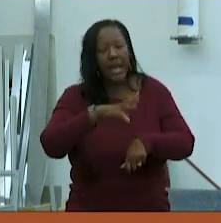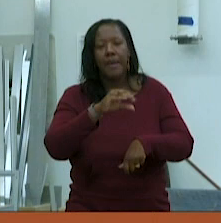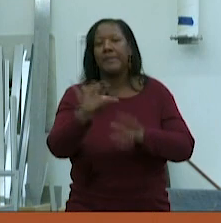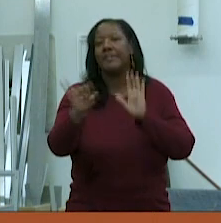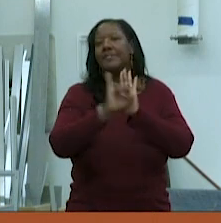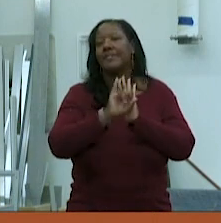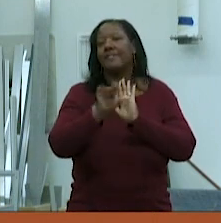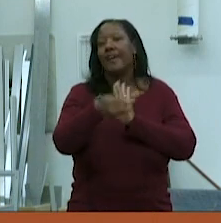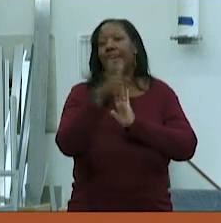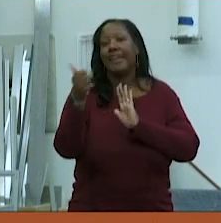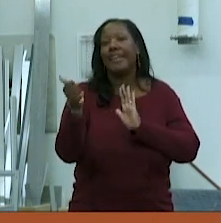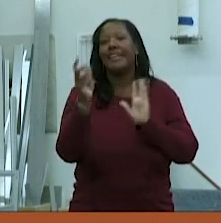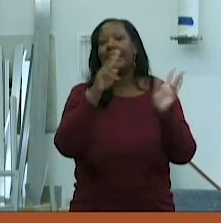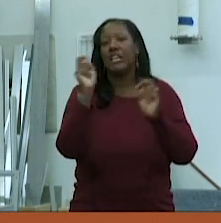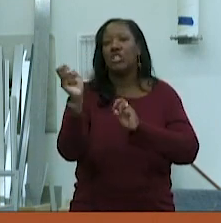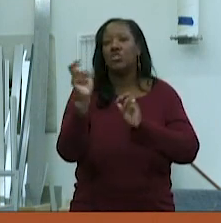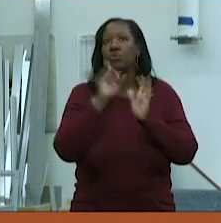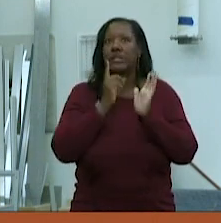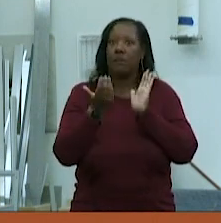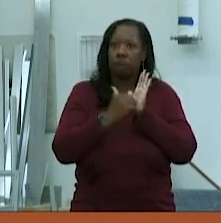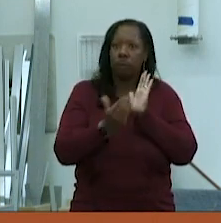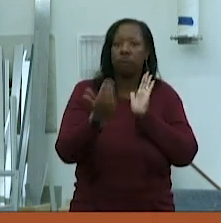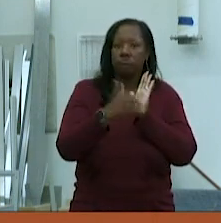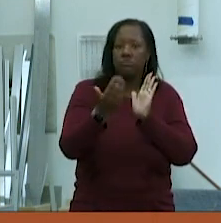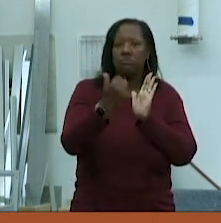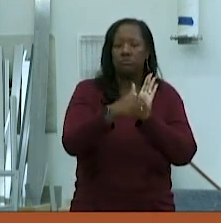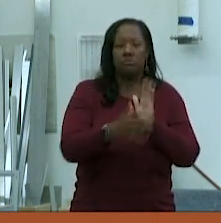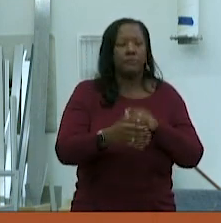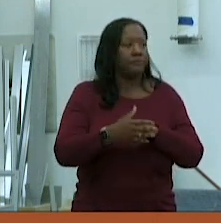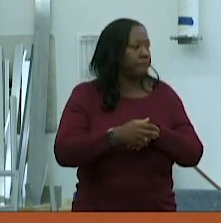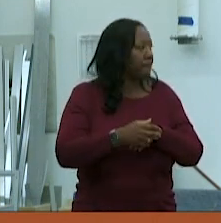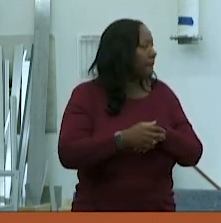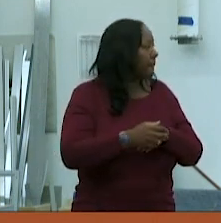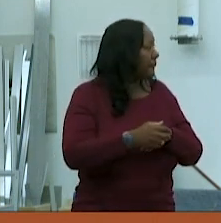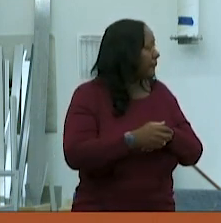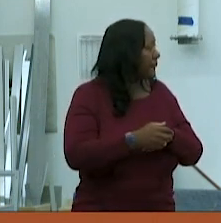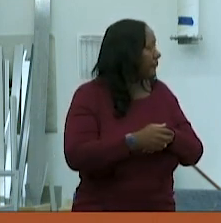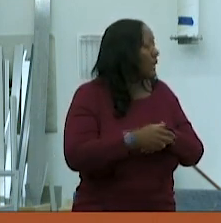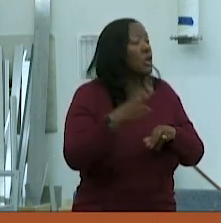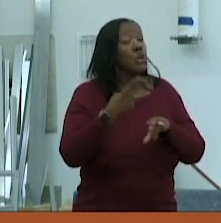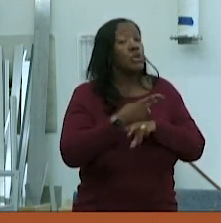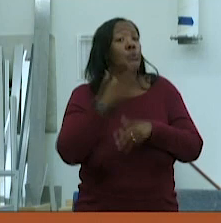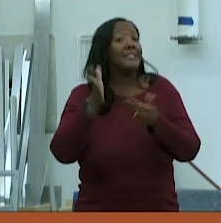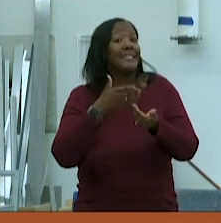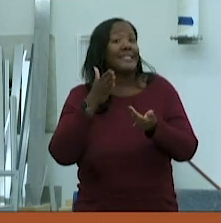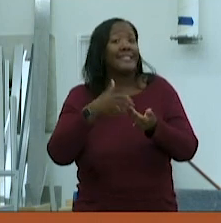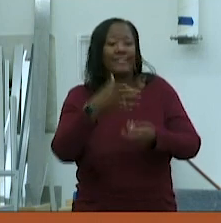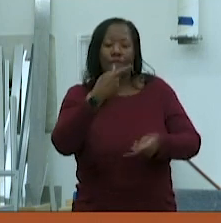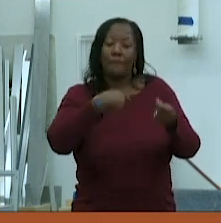special attention. Using easily replaceable components, where is it?